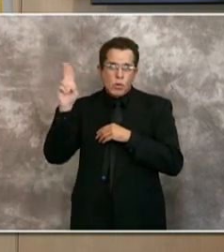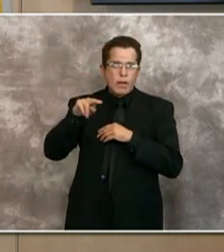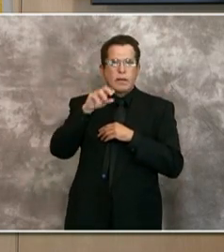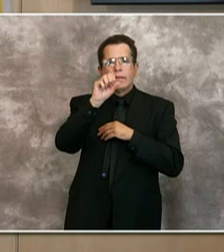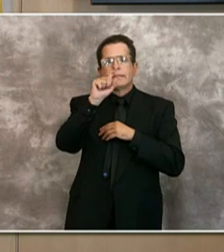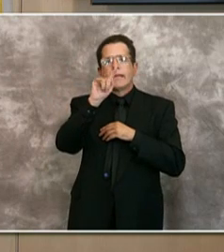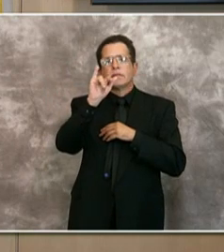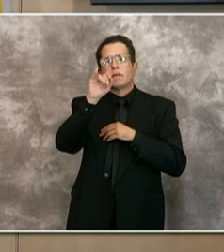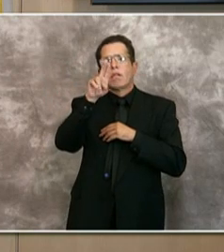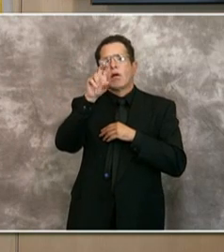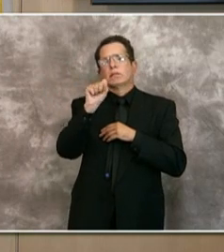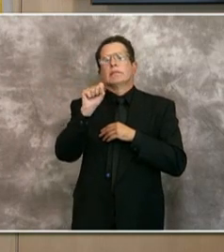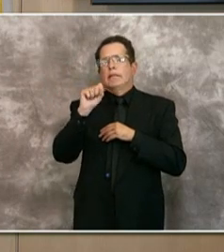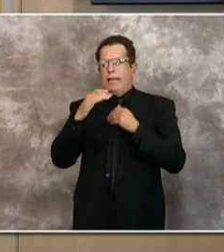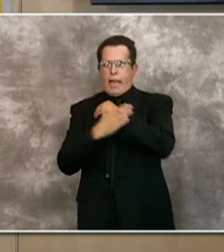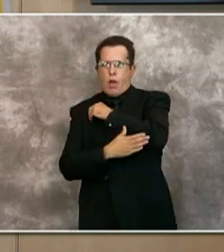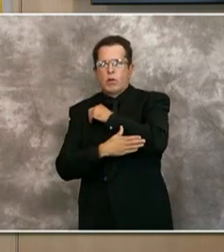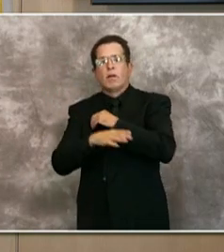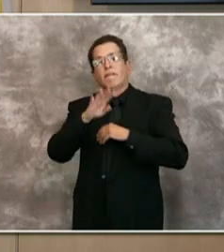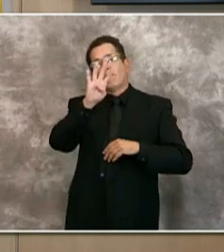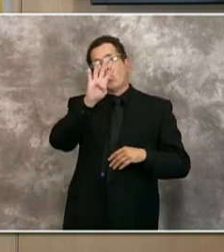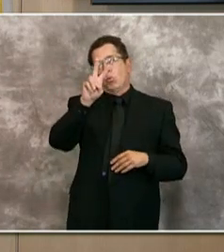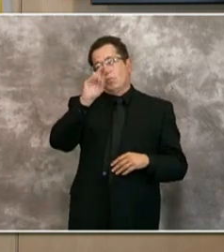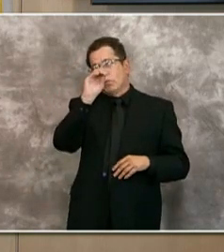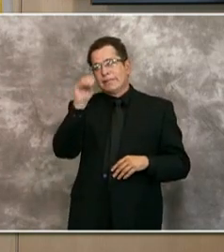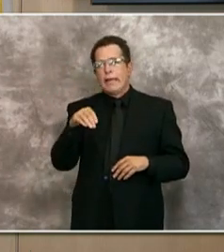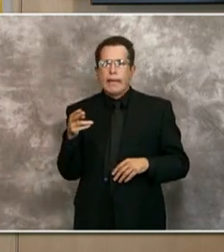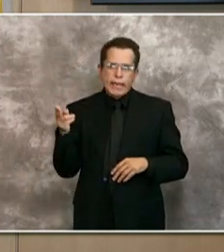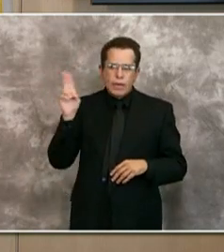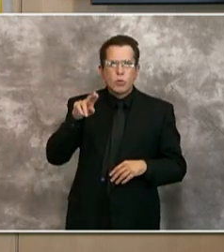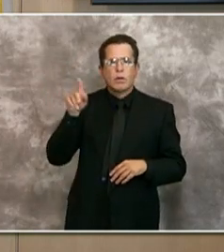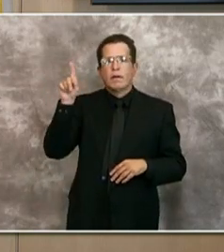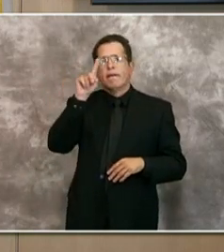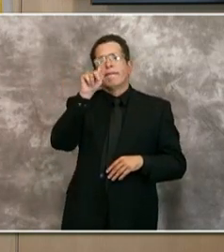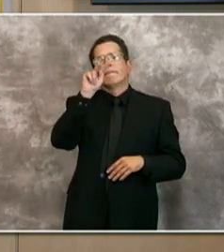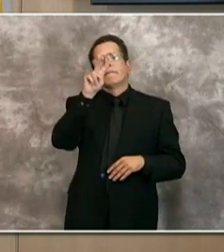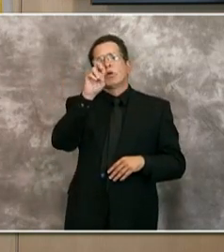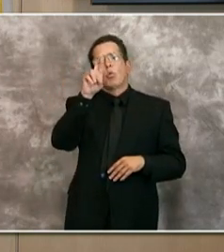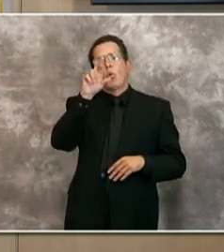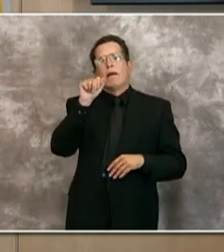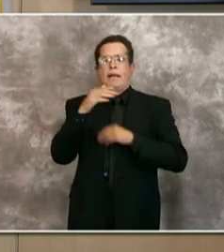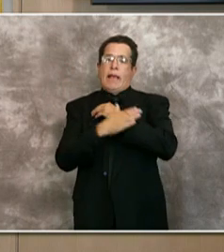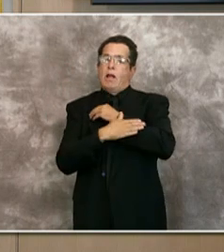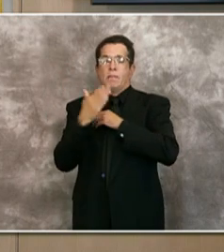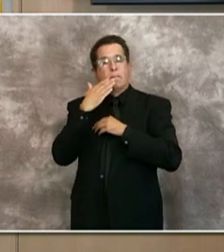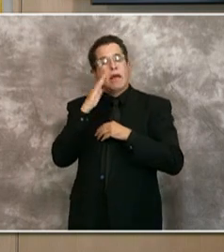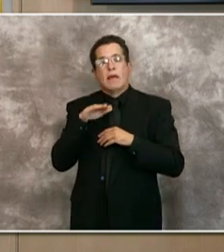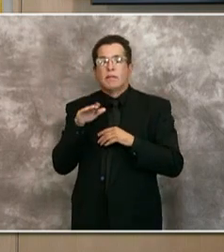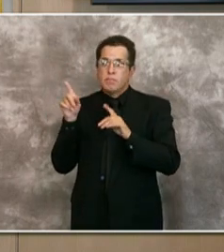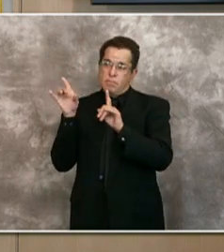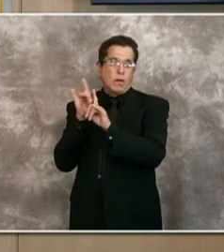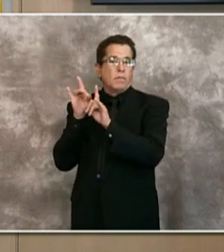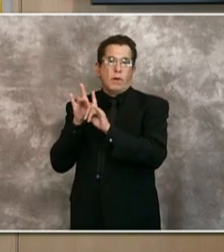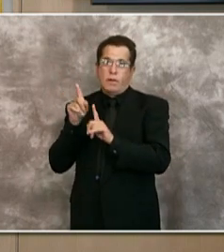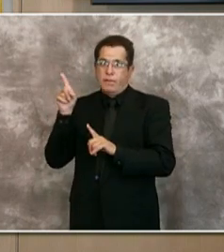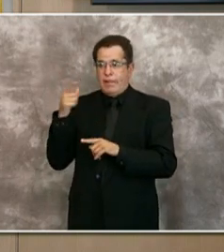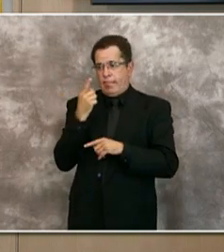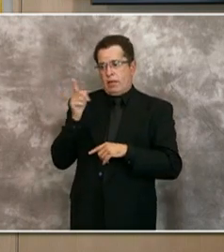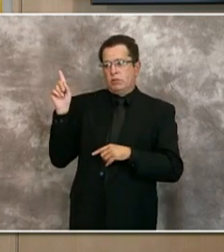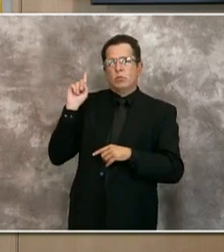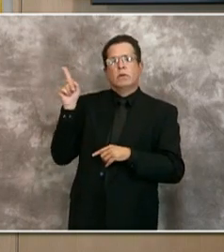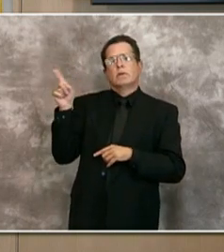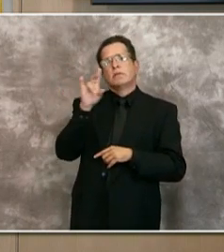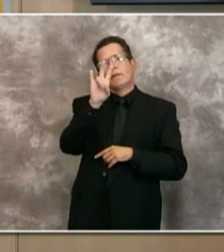County, a 42% increase. Ventura County has been particularly hard hit. Last week to this week, they've seen a